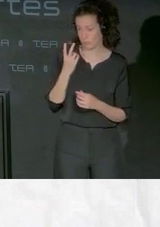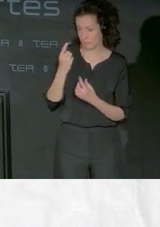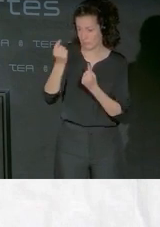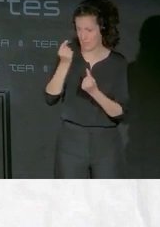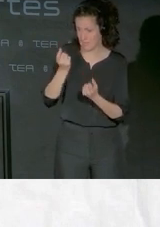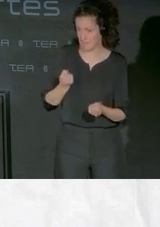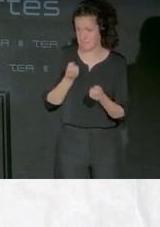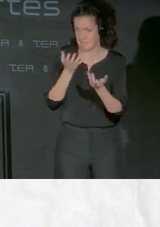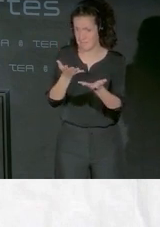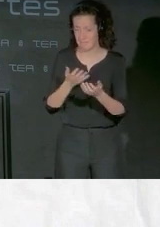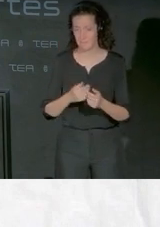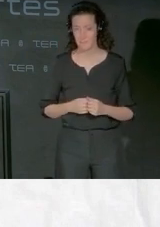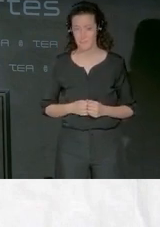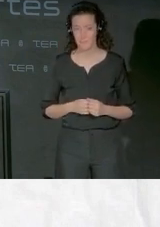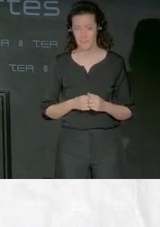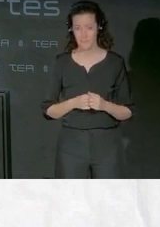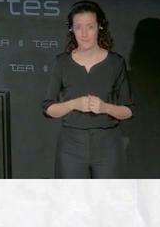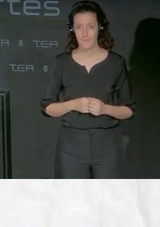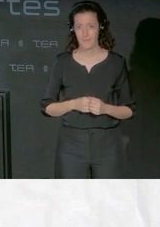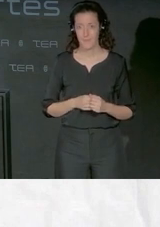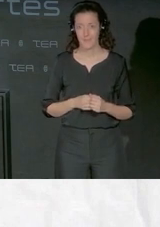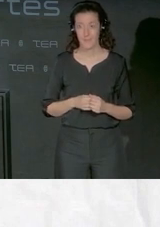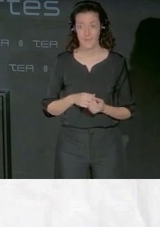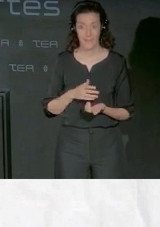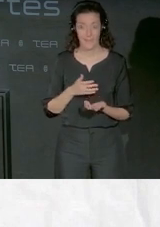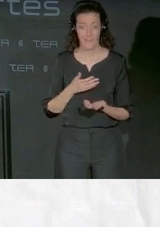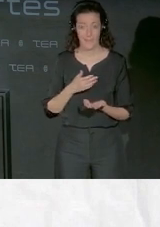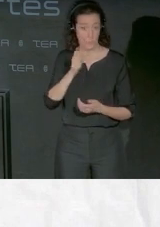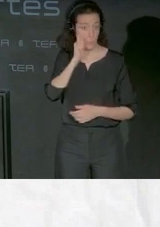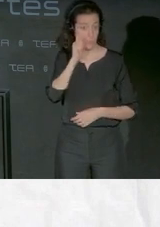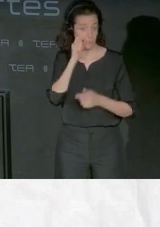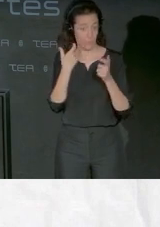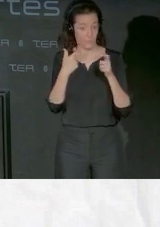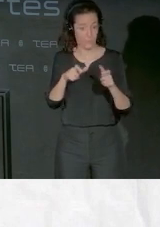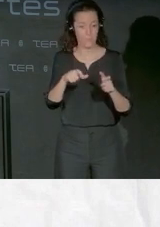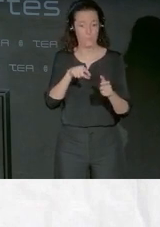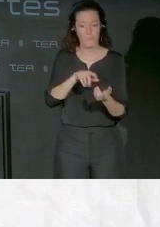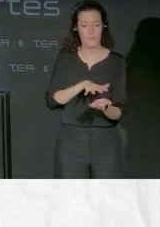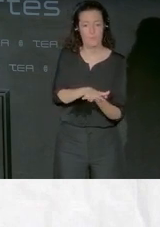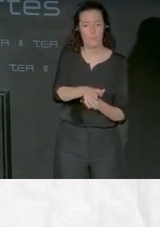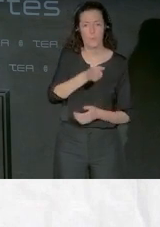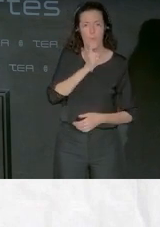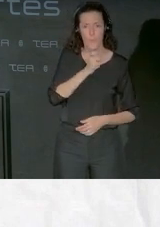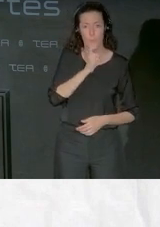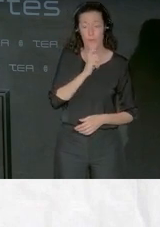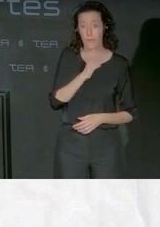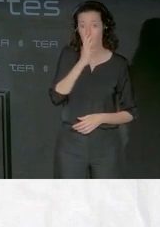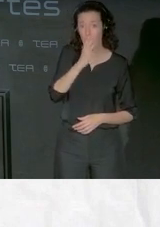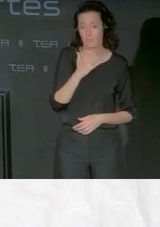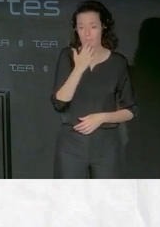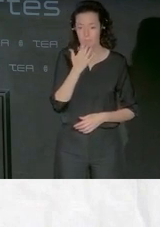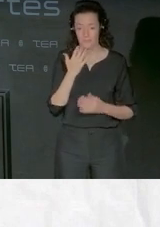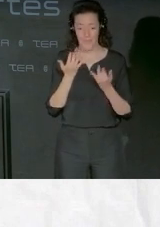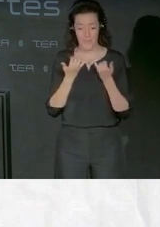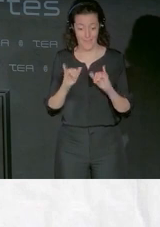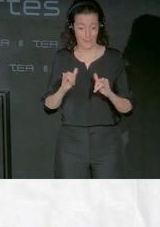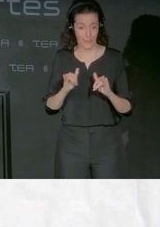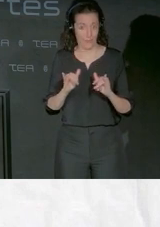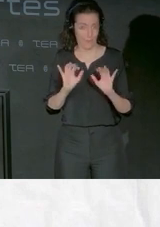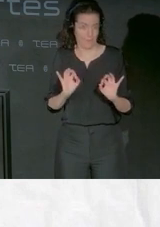the Assassin's Creed saga that takes place in various historical places, and that is even organizing discovery tours